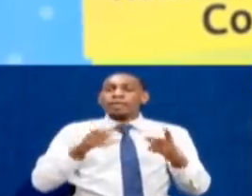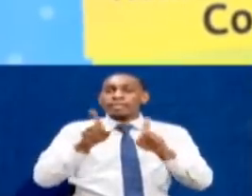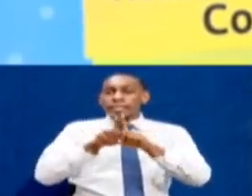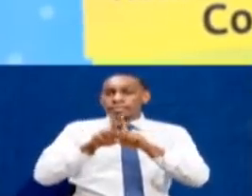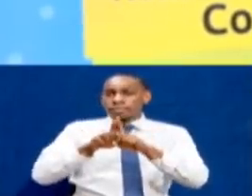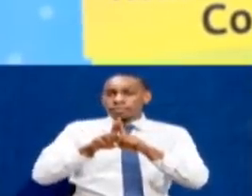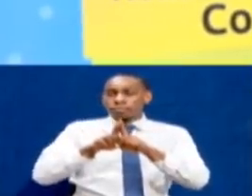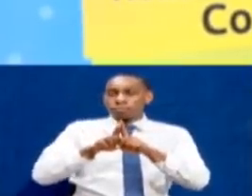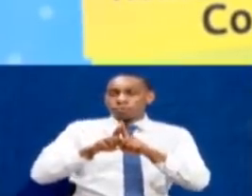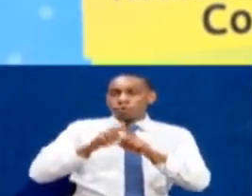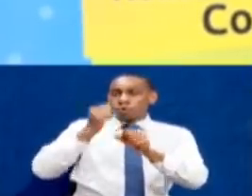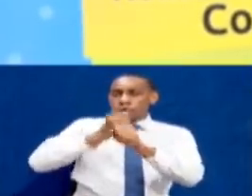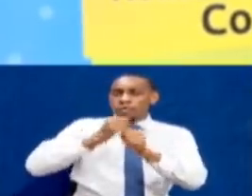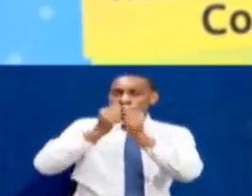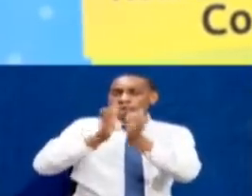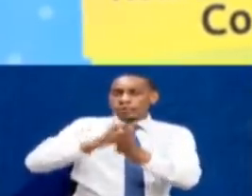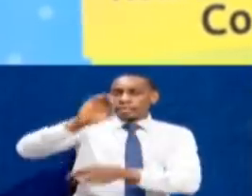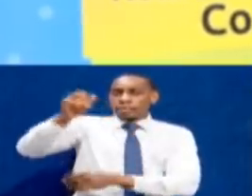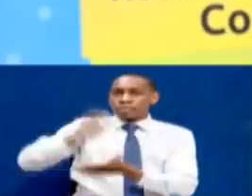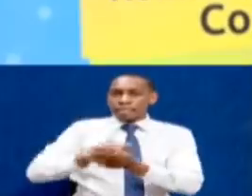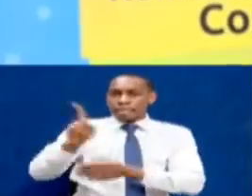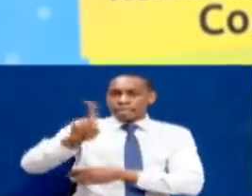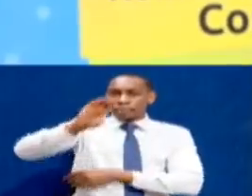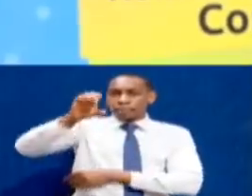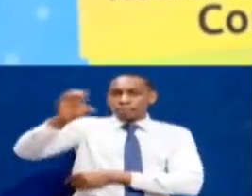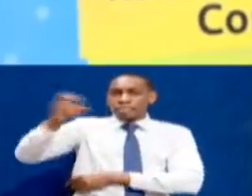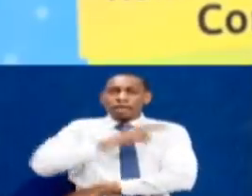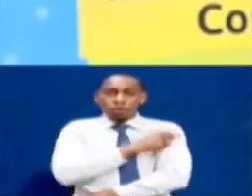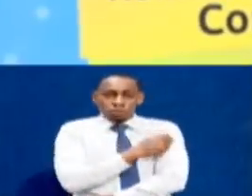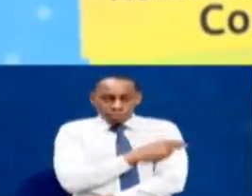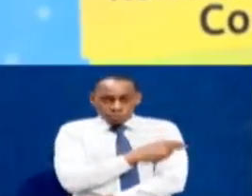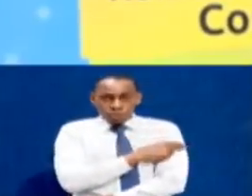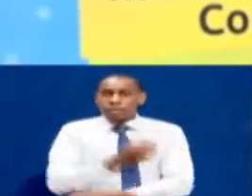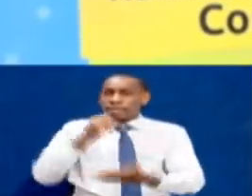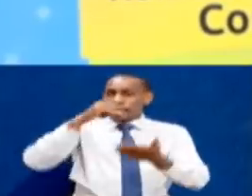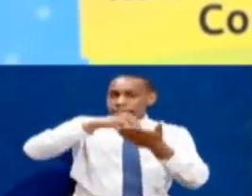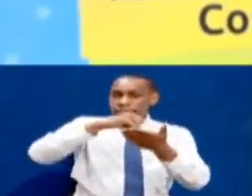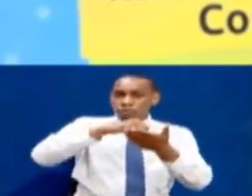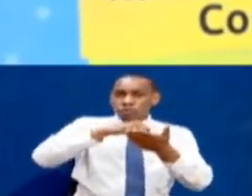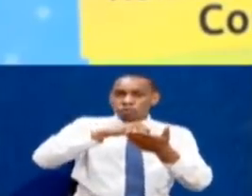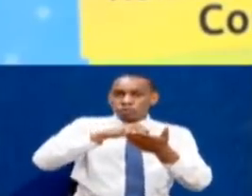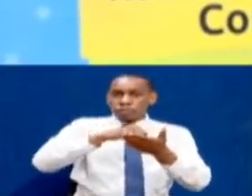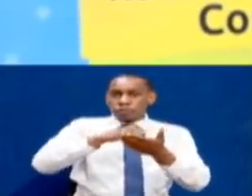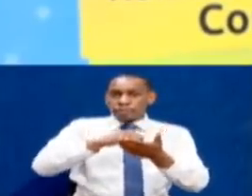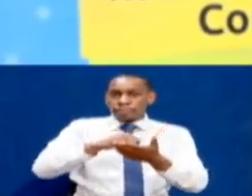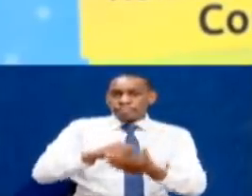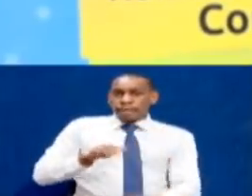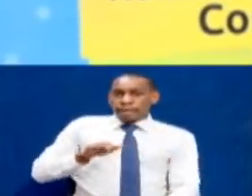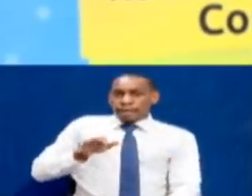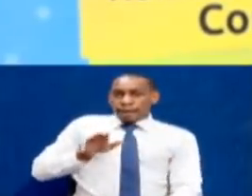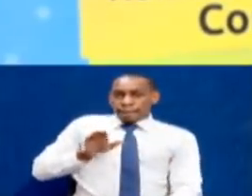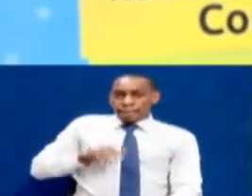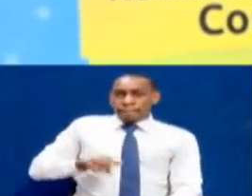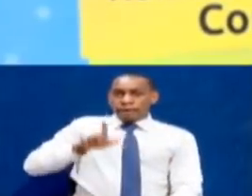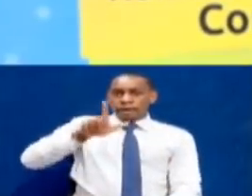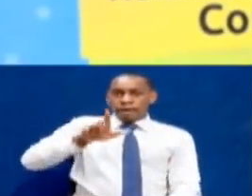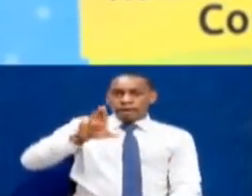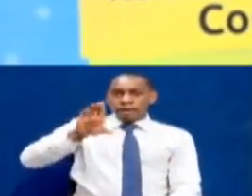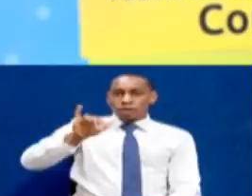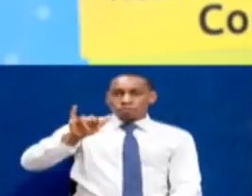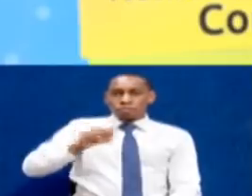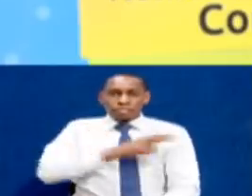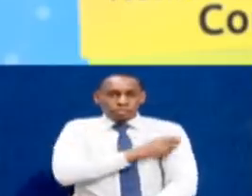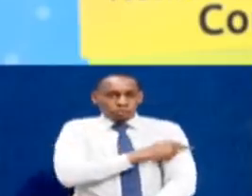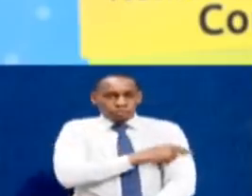to move to county, Nairobi county facilities, including Mama Lucy Hospital, and so on and so forth. So